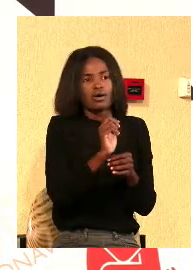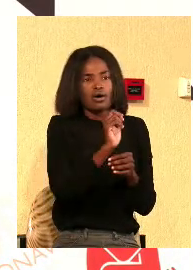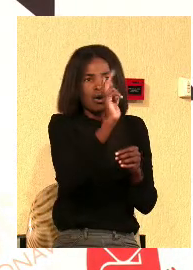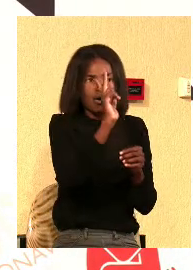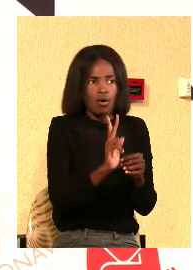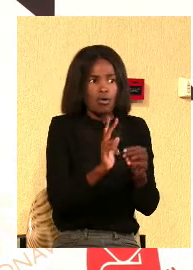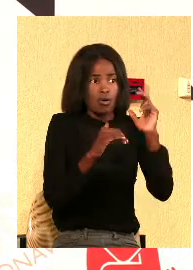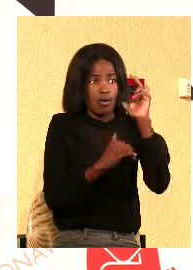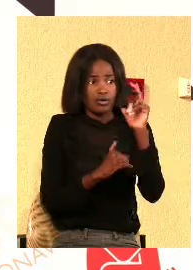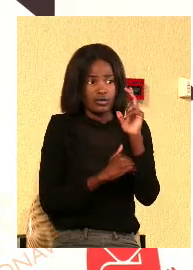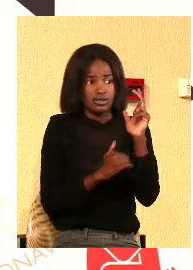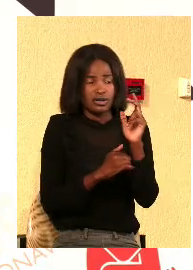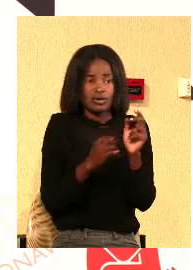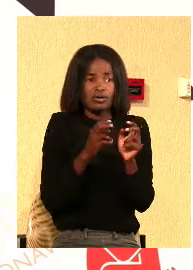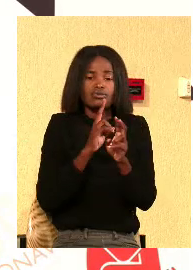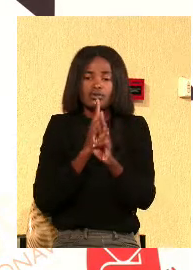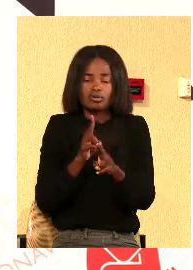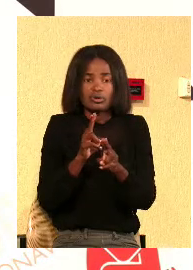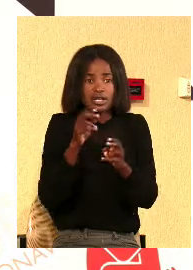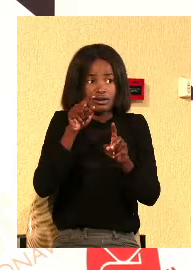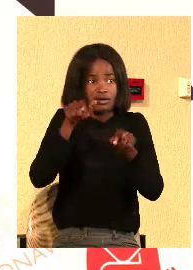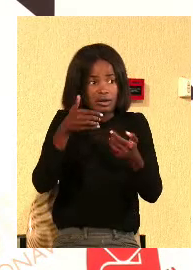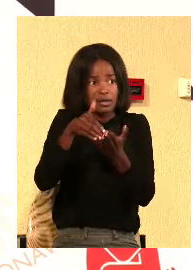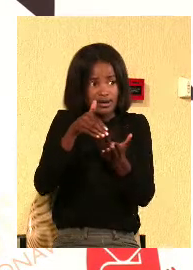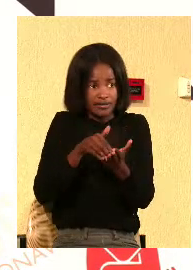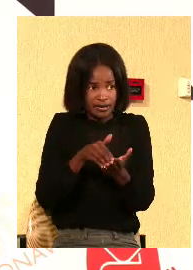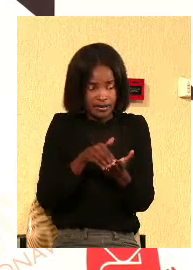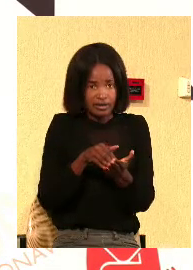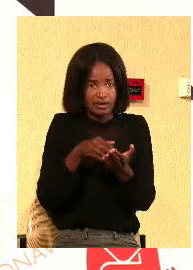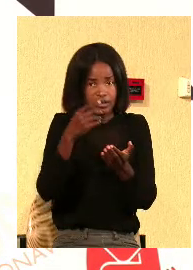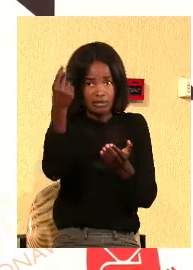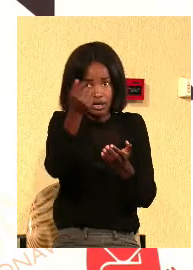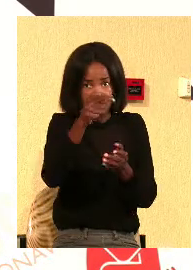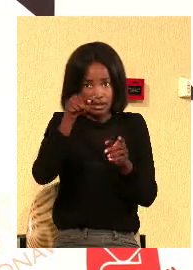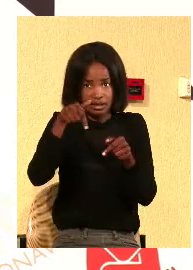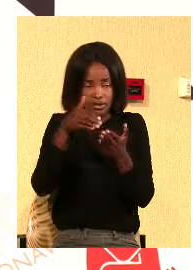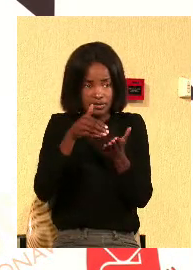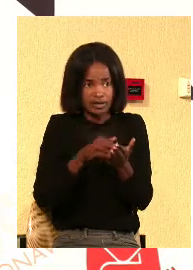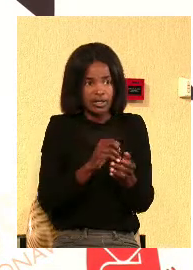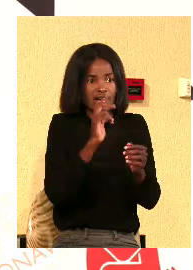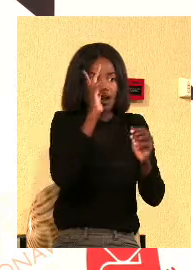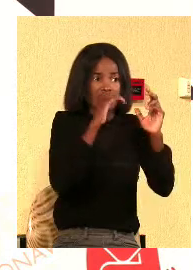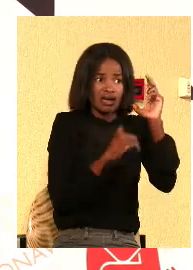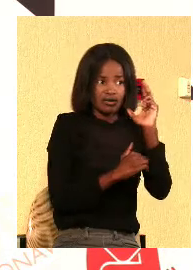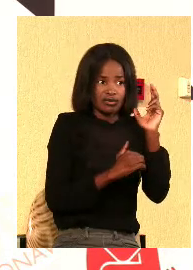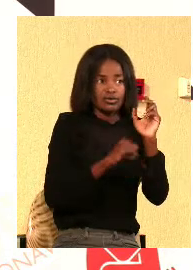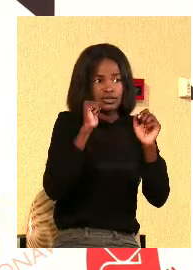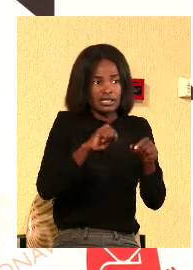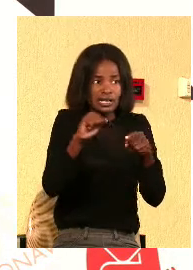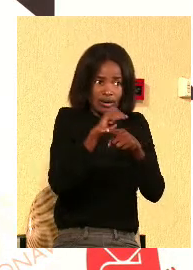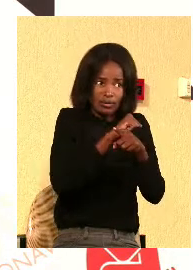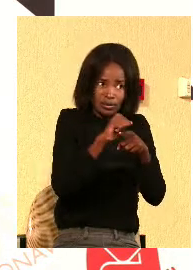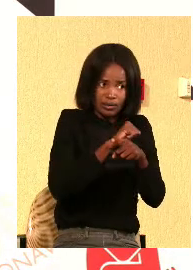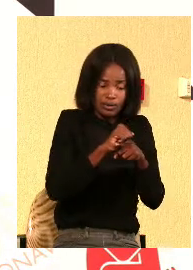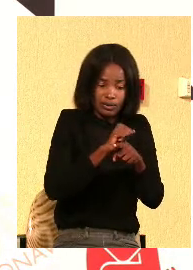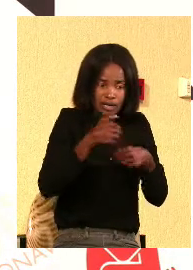site how to do the test, because for now, we should be able to have time before we